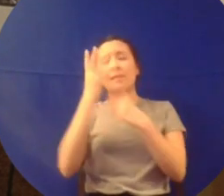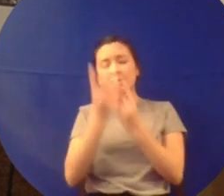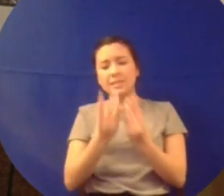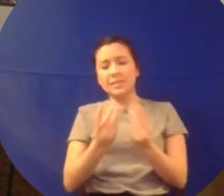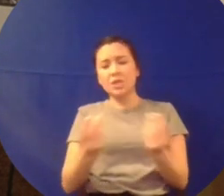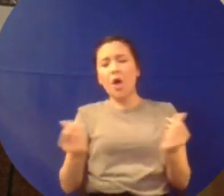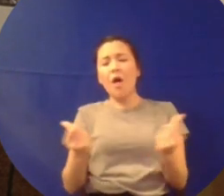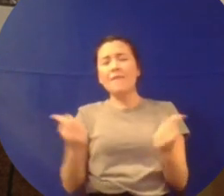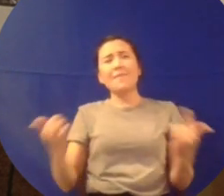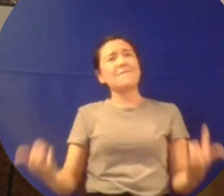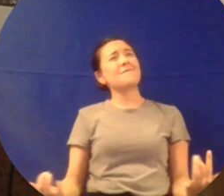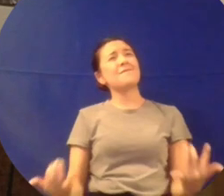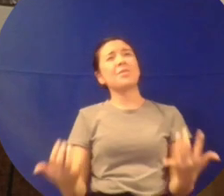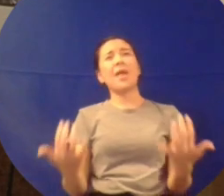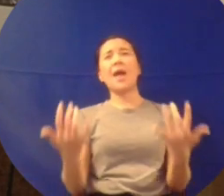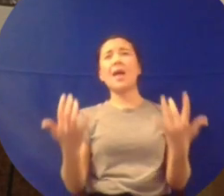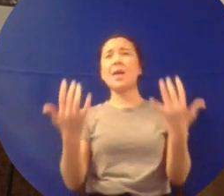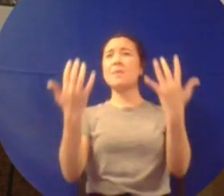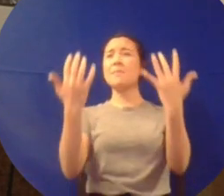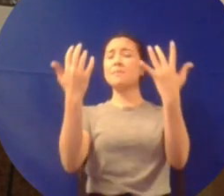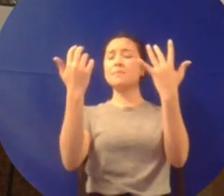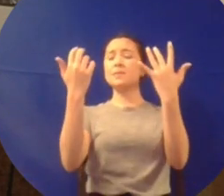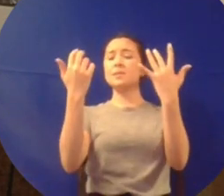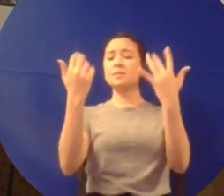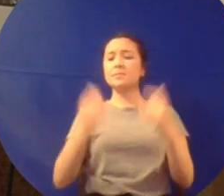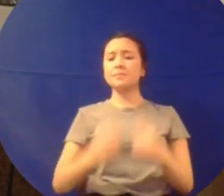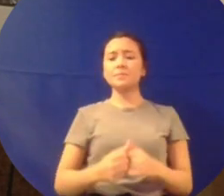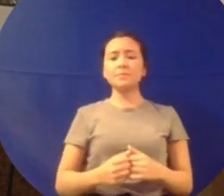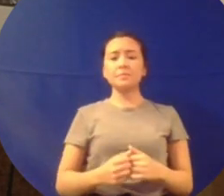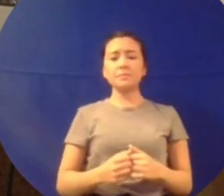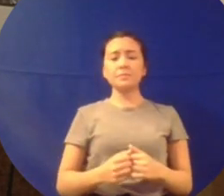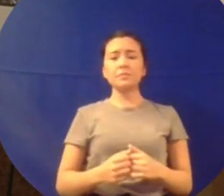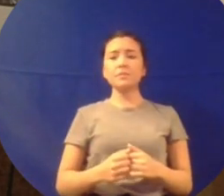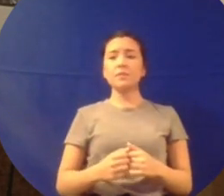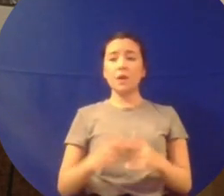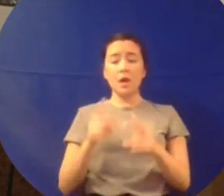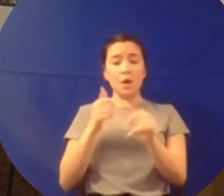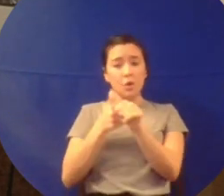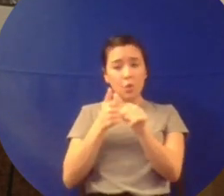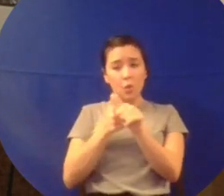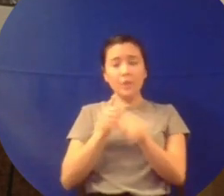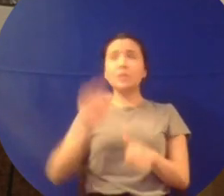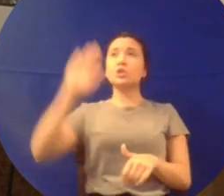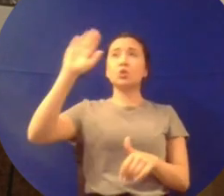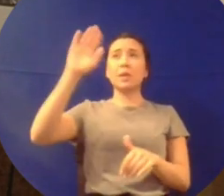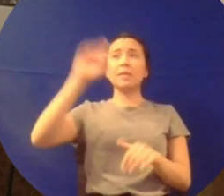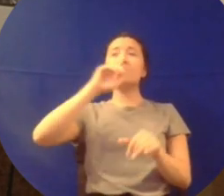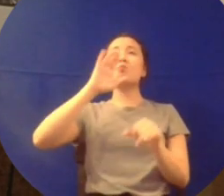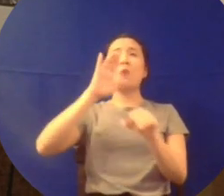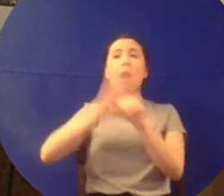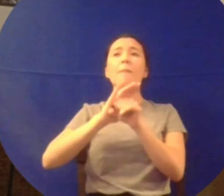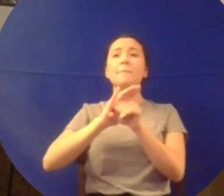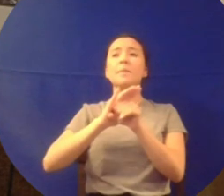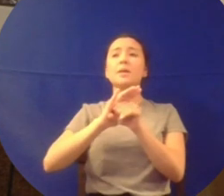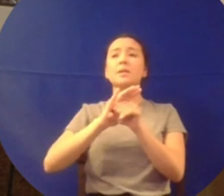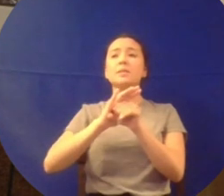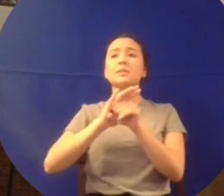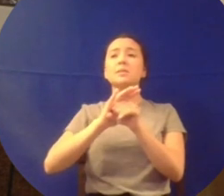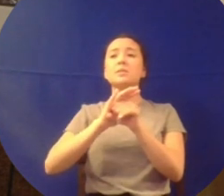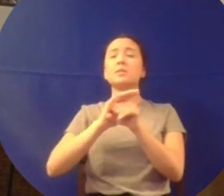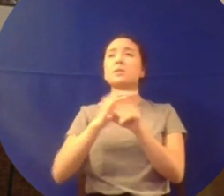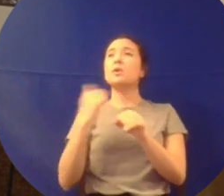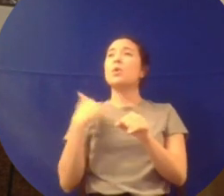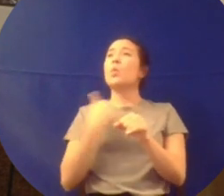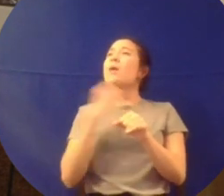flames and the elements melted by fire? But according to his promise, we await